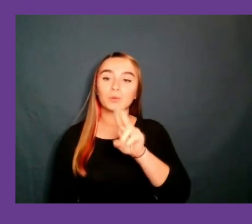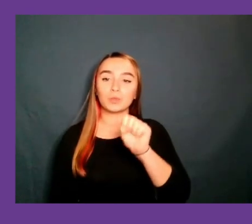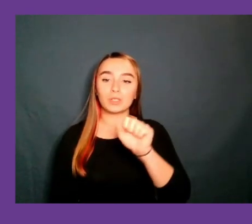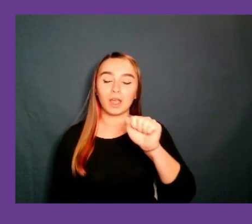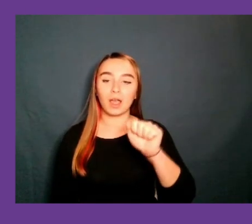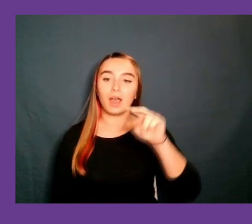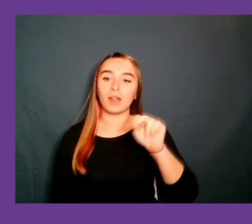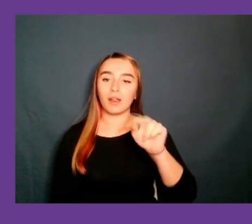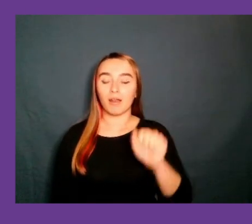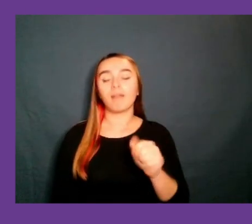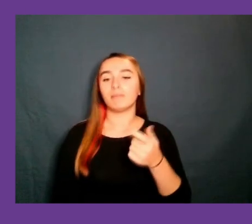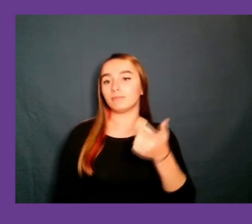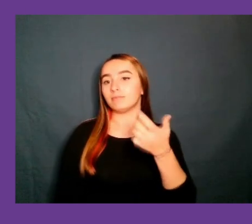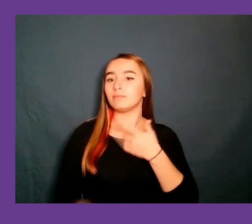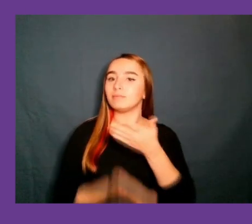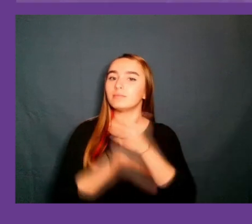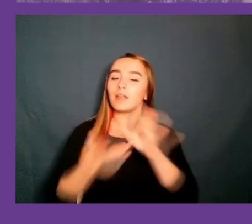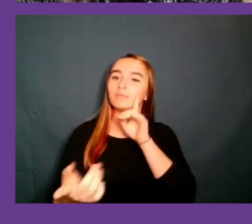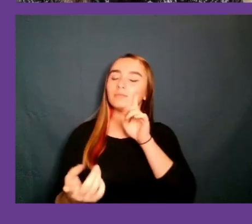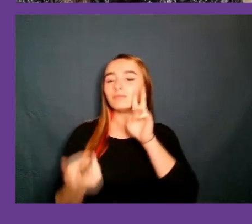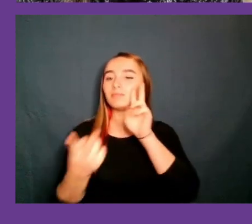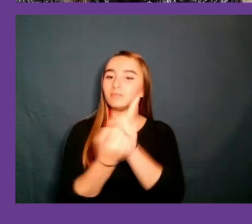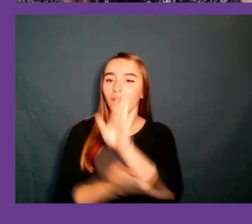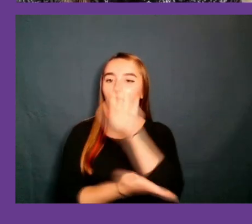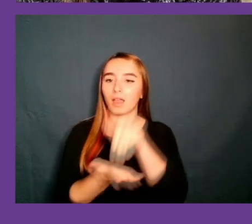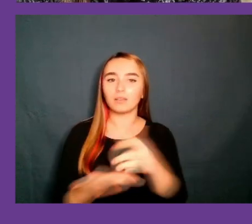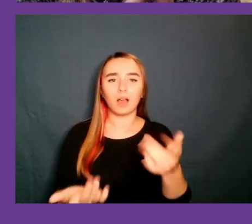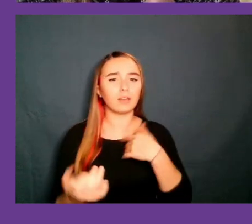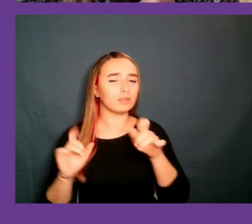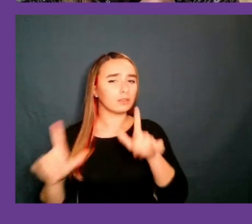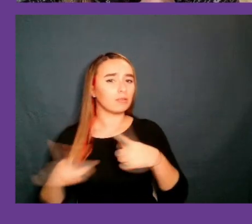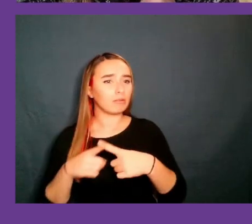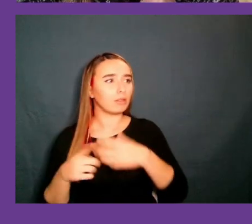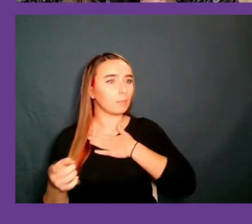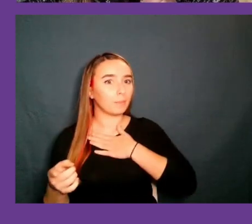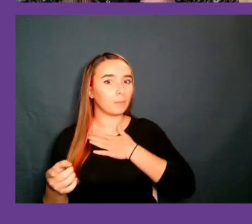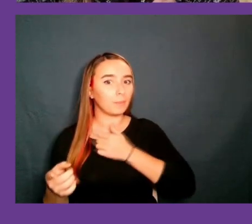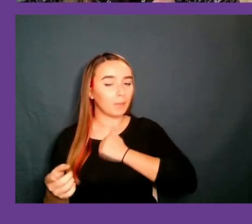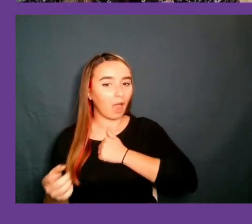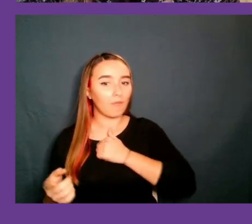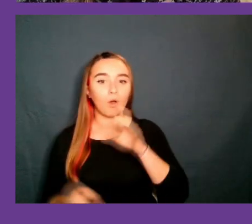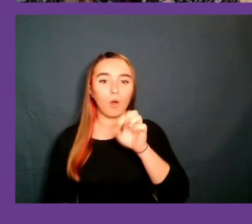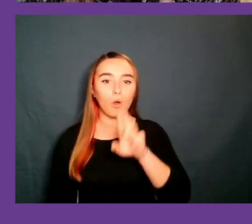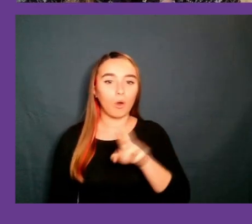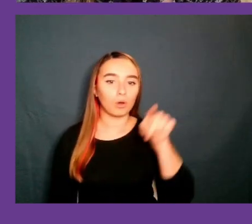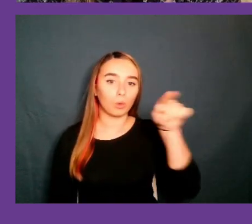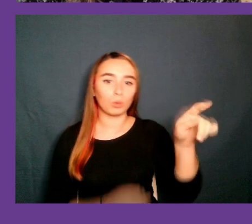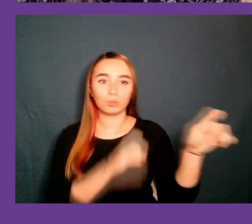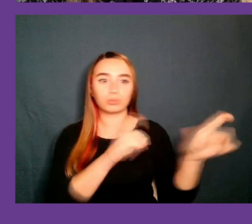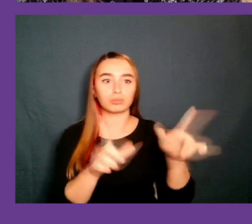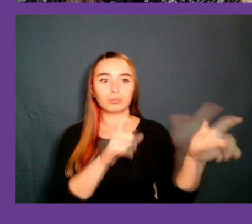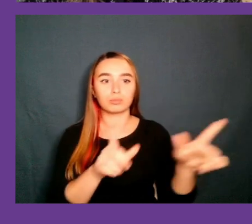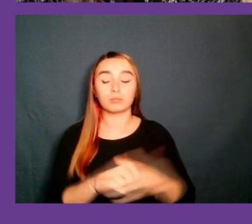very nice to see you again. Yes, thank you. So do I share my own screen or do you share the slides? Or whatever you